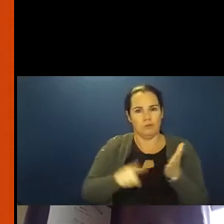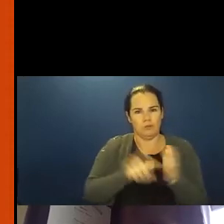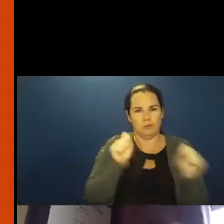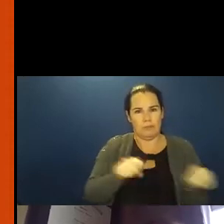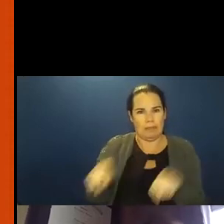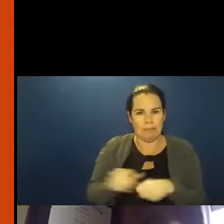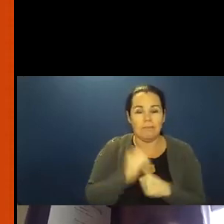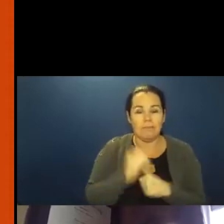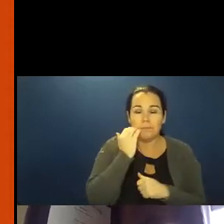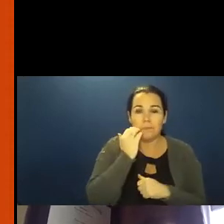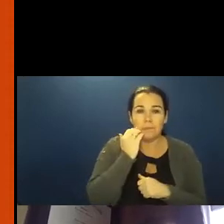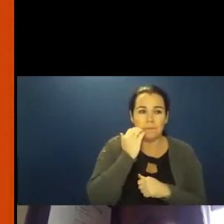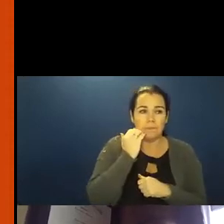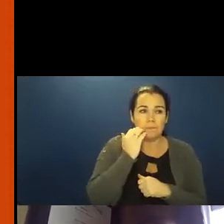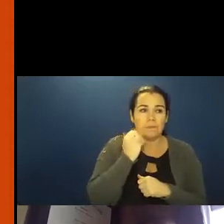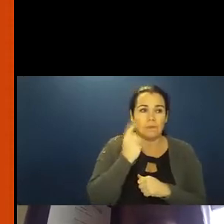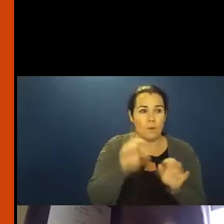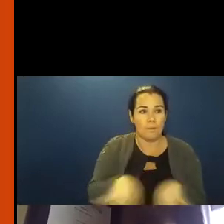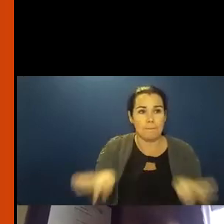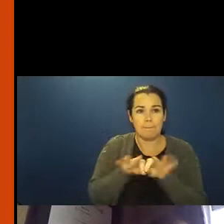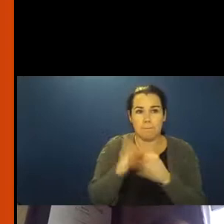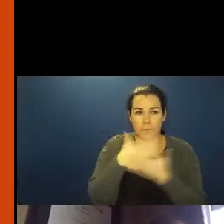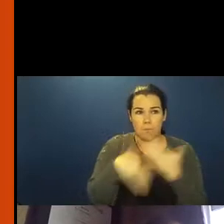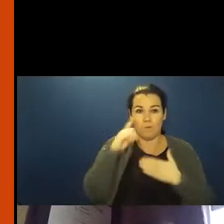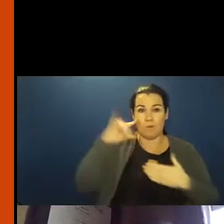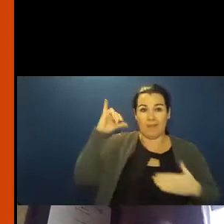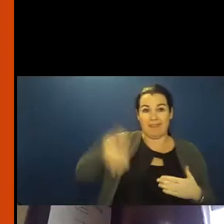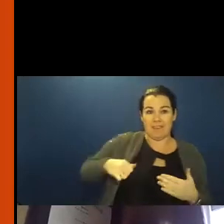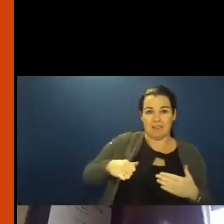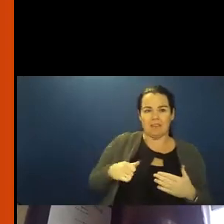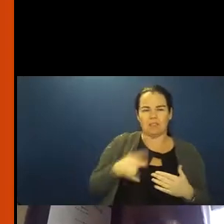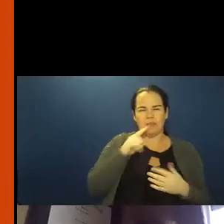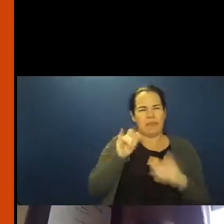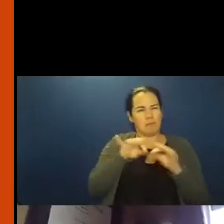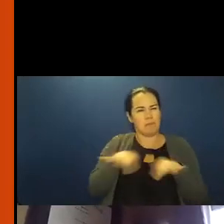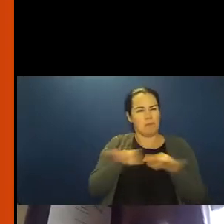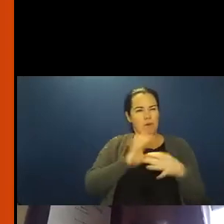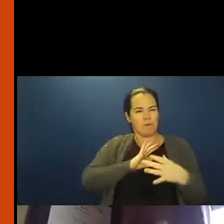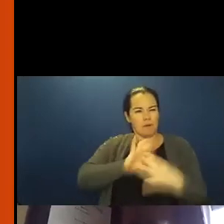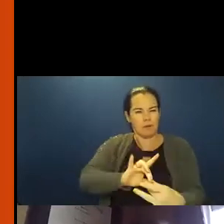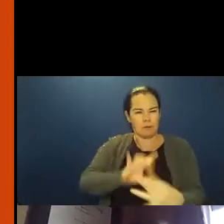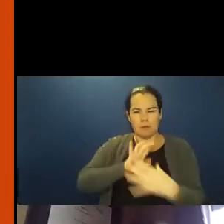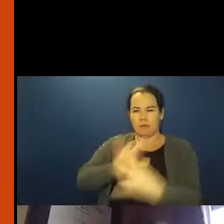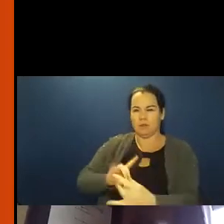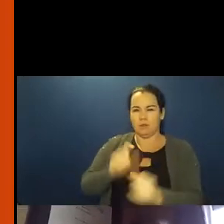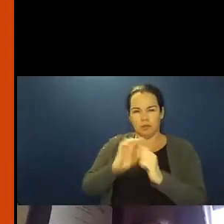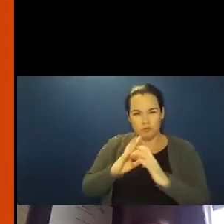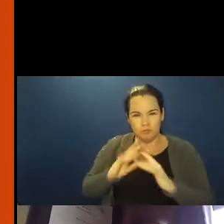important aspects of that previous presentation is the importance of connectivity, of building that